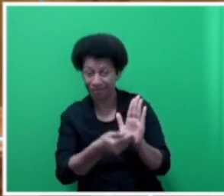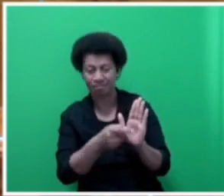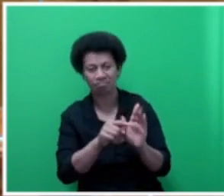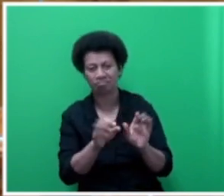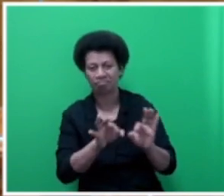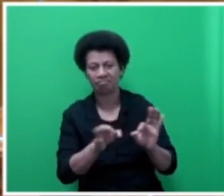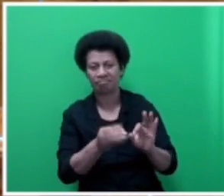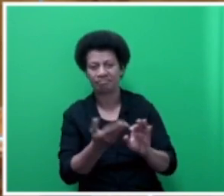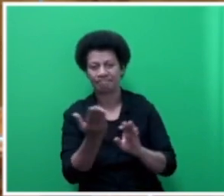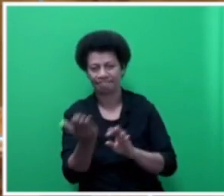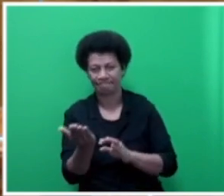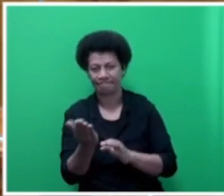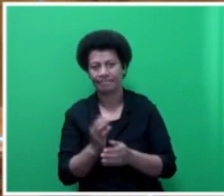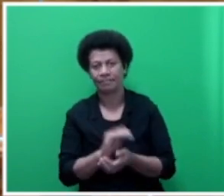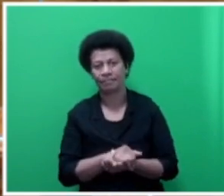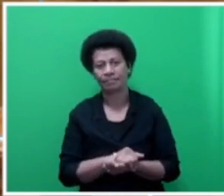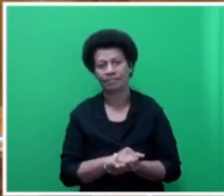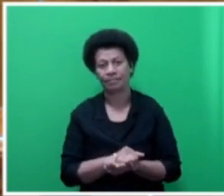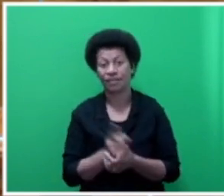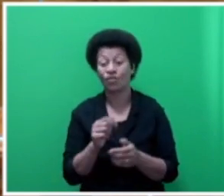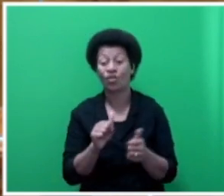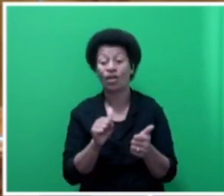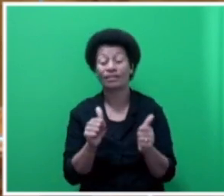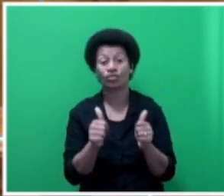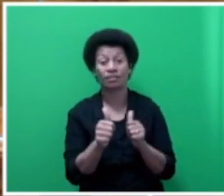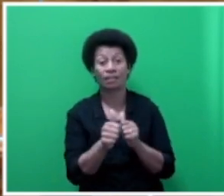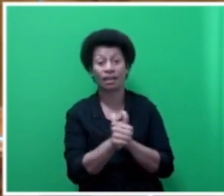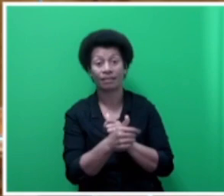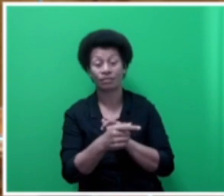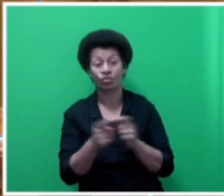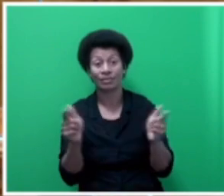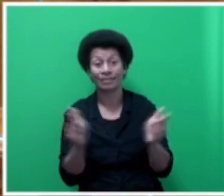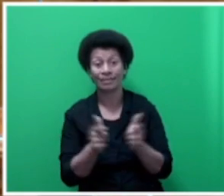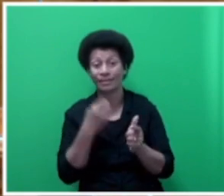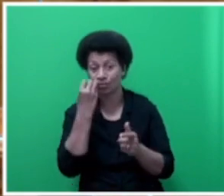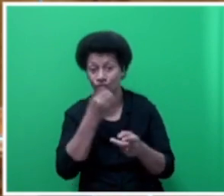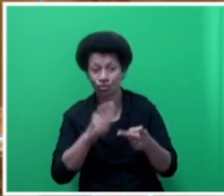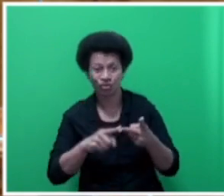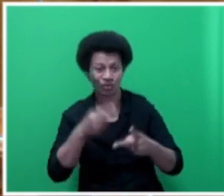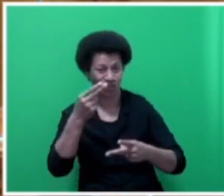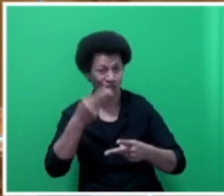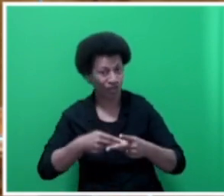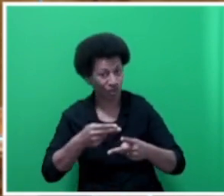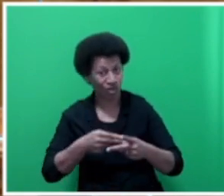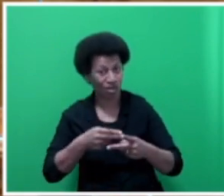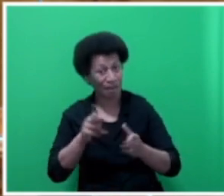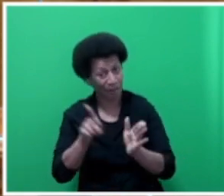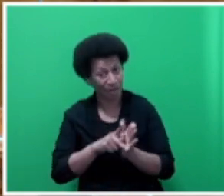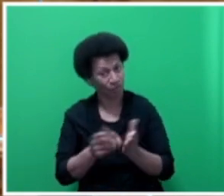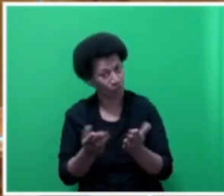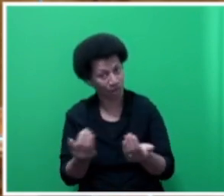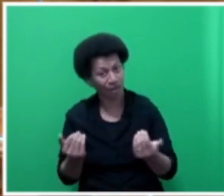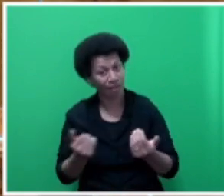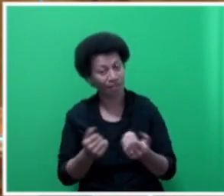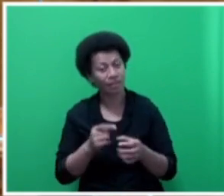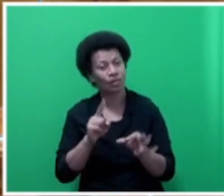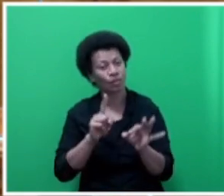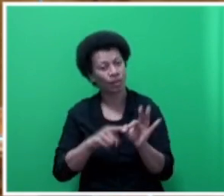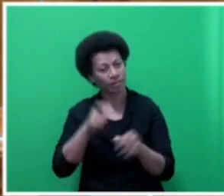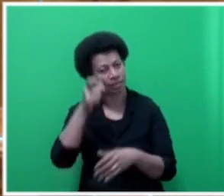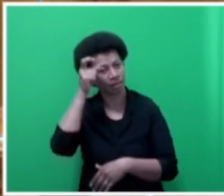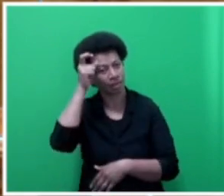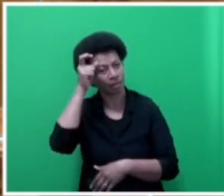the measures taken in this adjustment to reduce food and fuel prices is welcome, the question is,